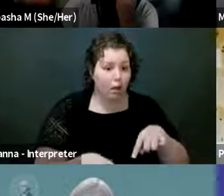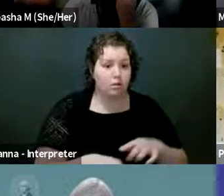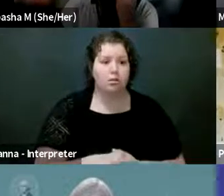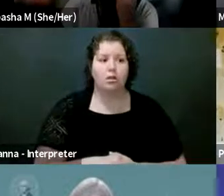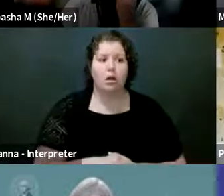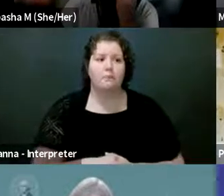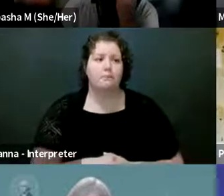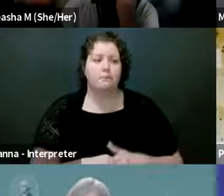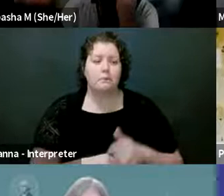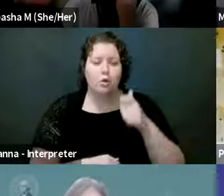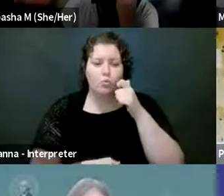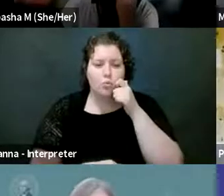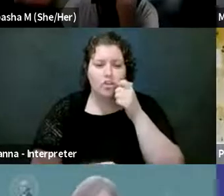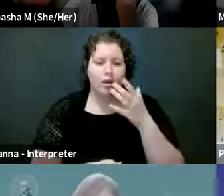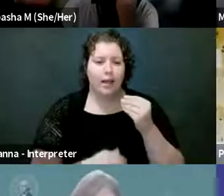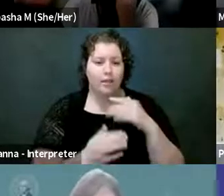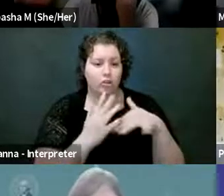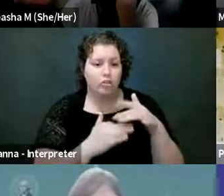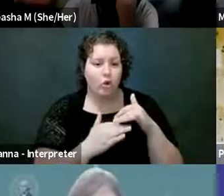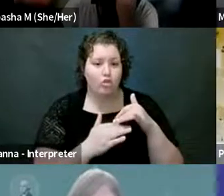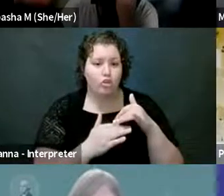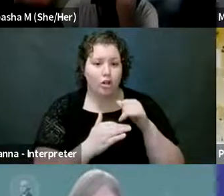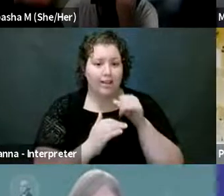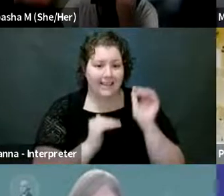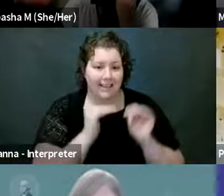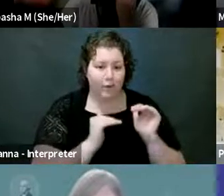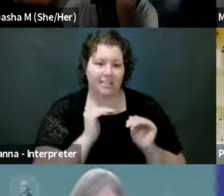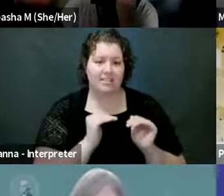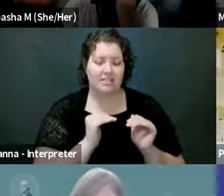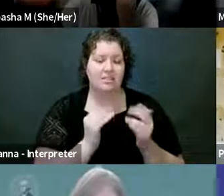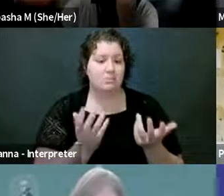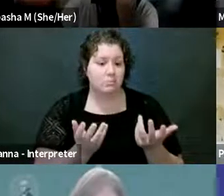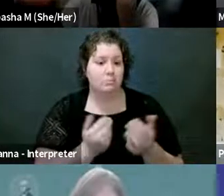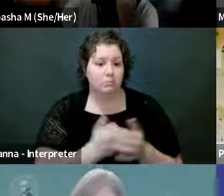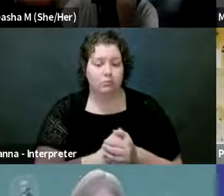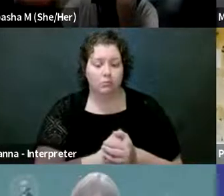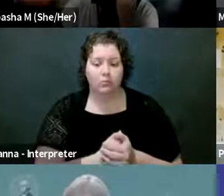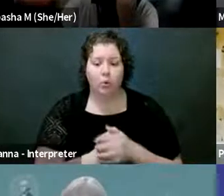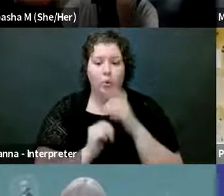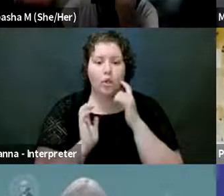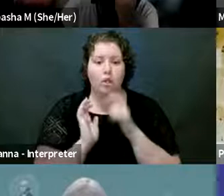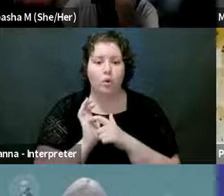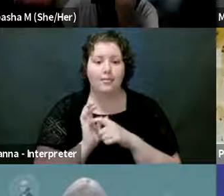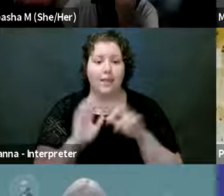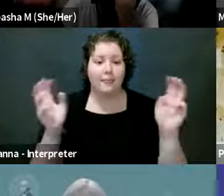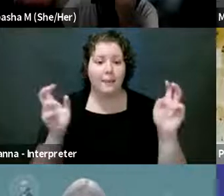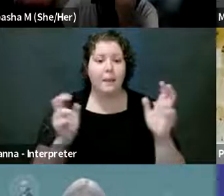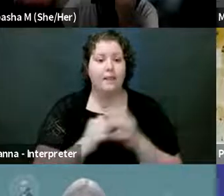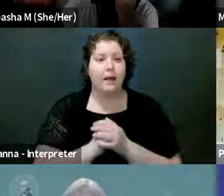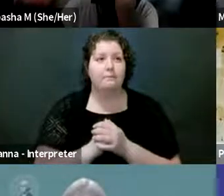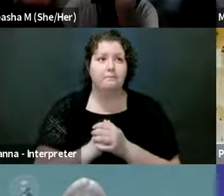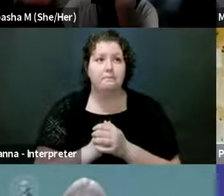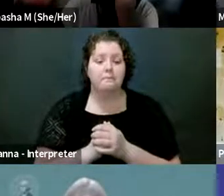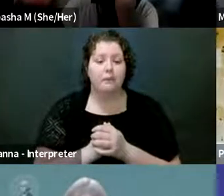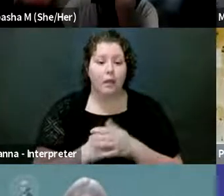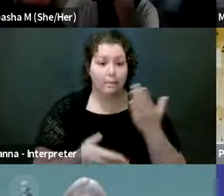might be helpful. Kind of tied to that, I think folks expressed, or we found this theme that folks were kind of hoping that maybe the report could shed